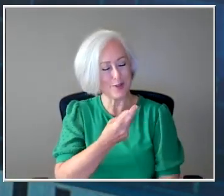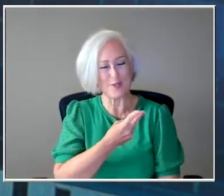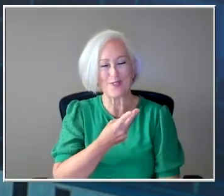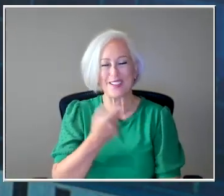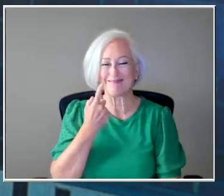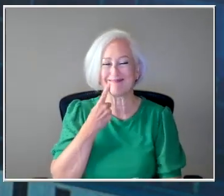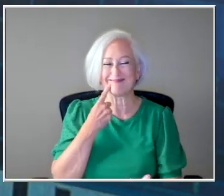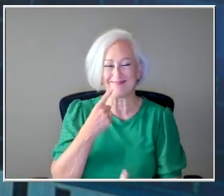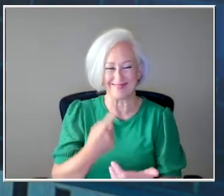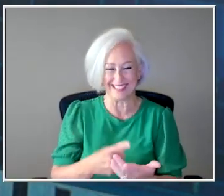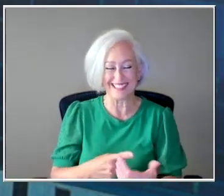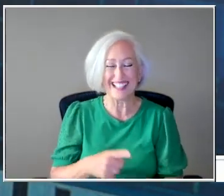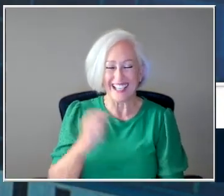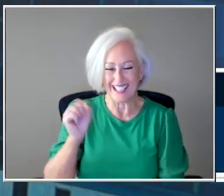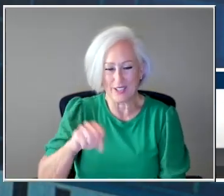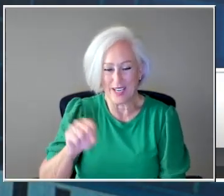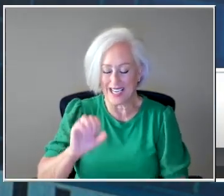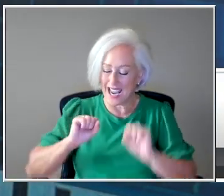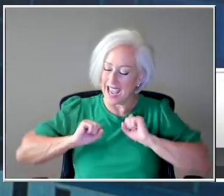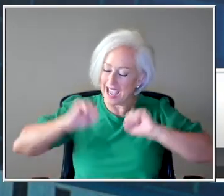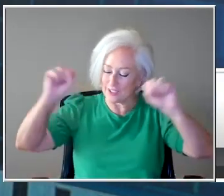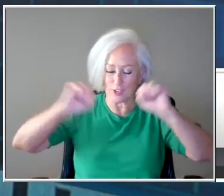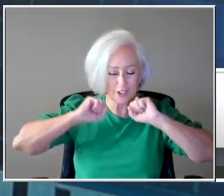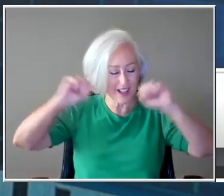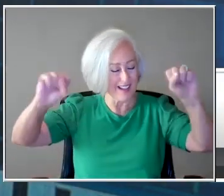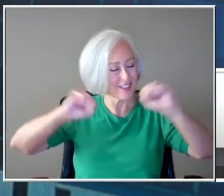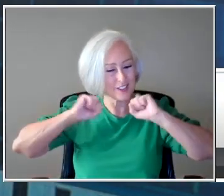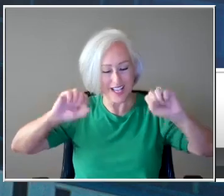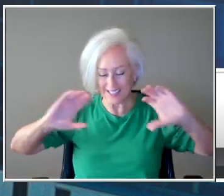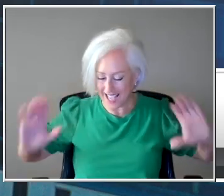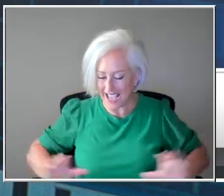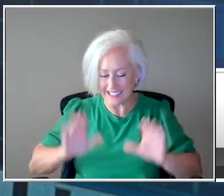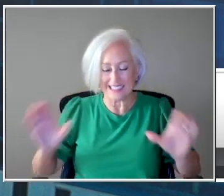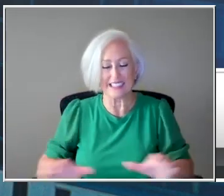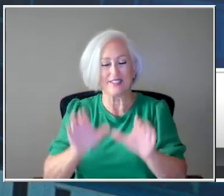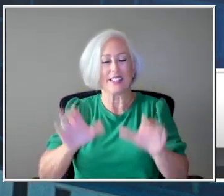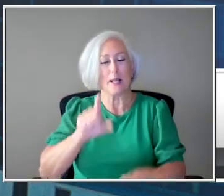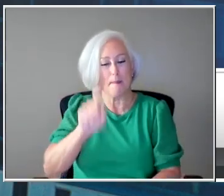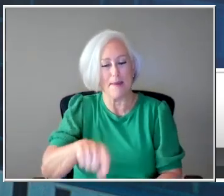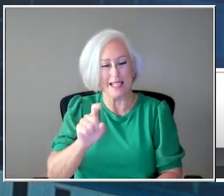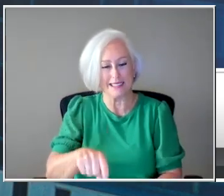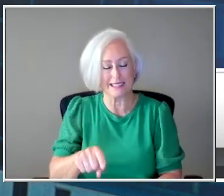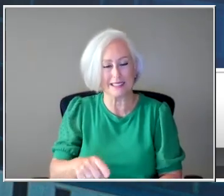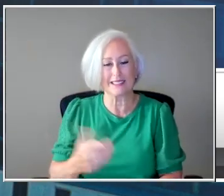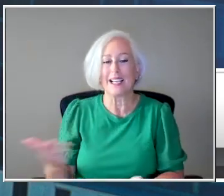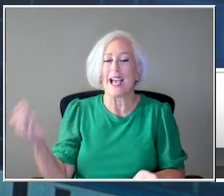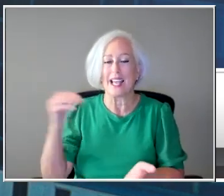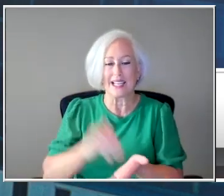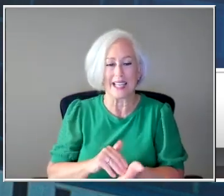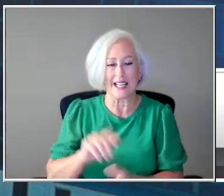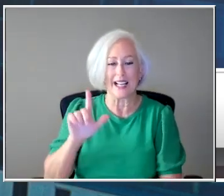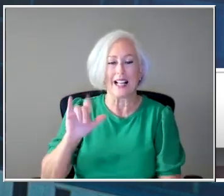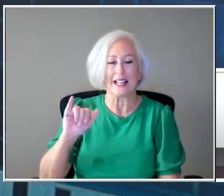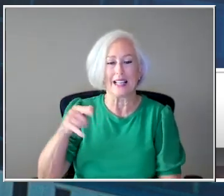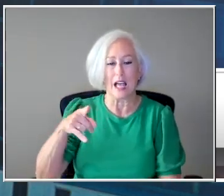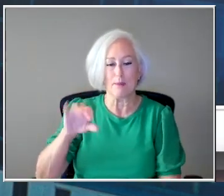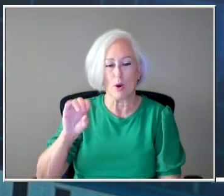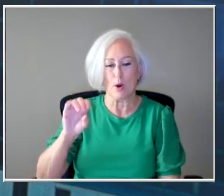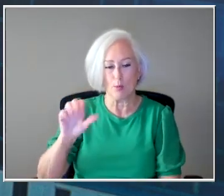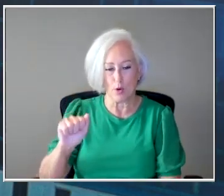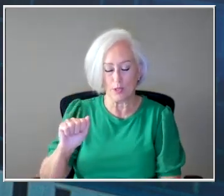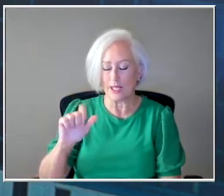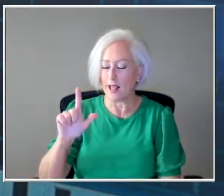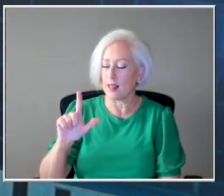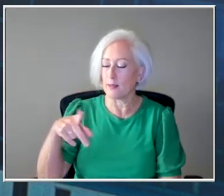last. Exercise. Okay. And I brought up earlier, I'll bring it up again, the lipoprotein A, Lp(a), which is in 20%